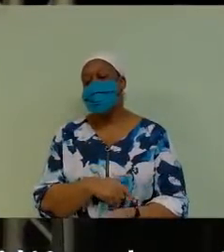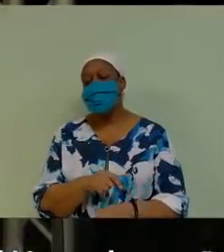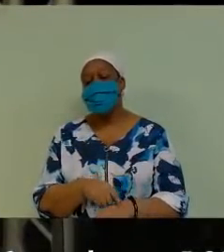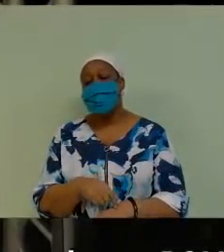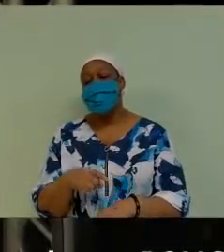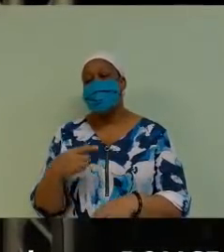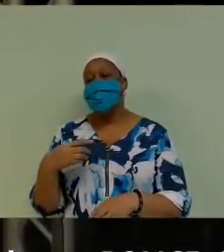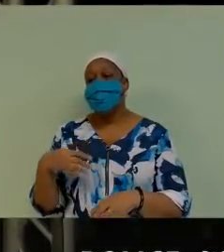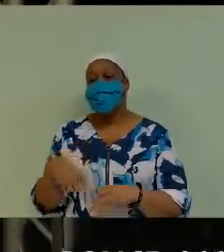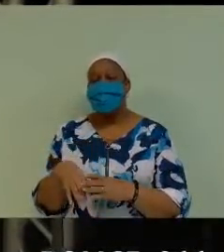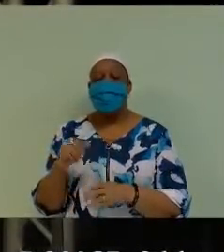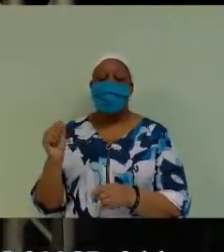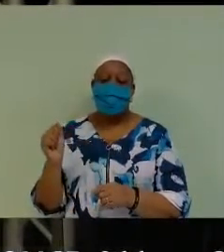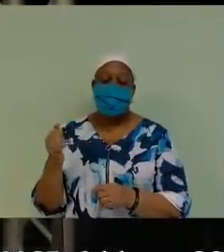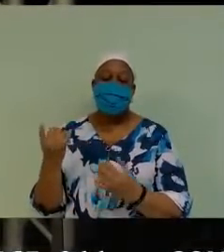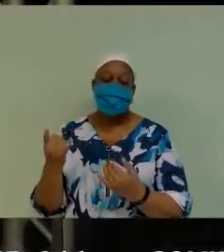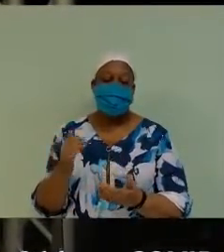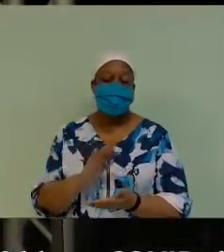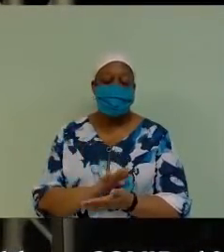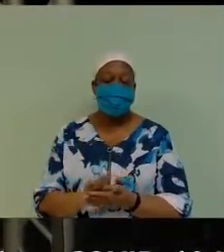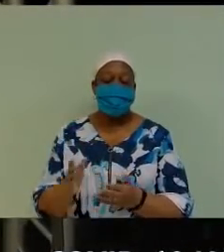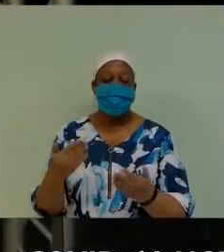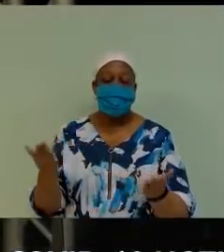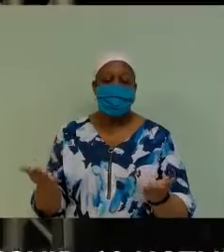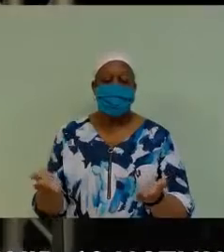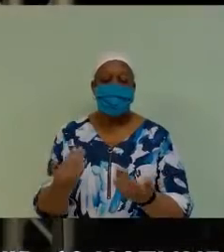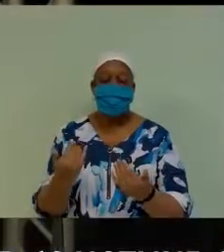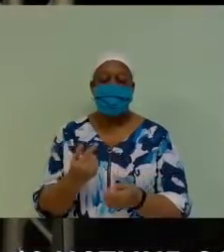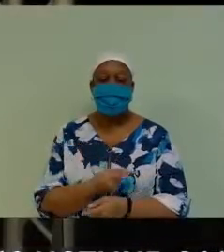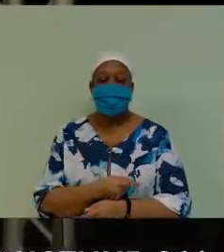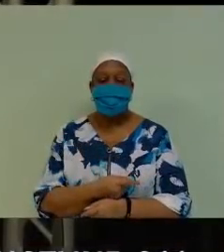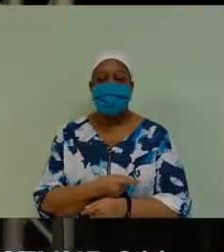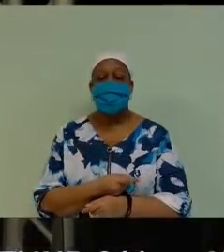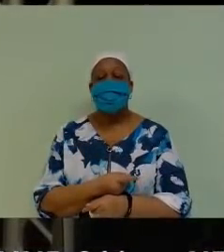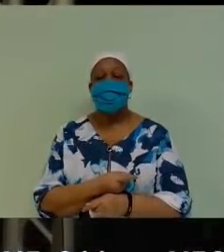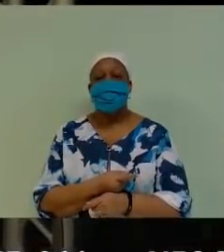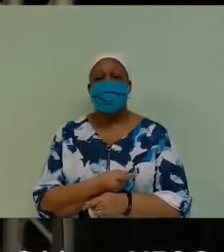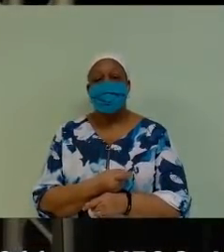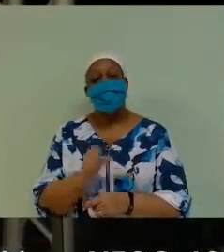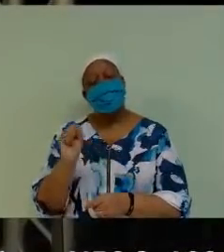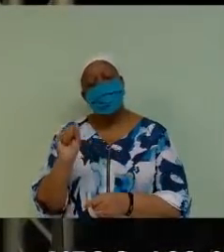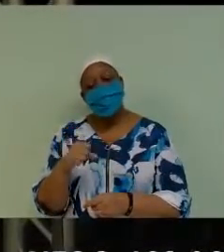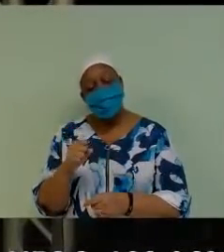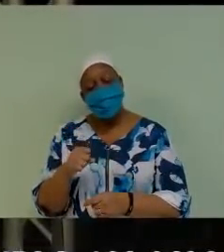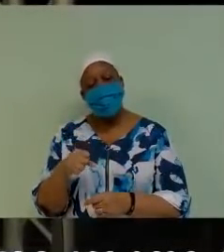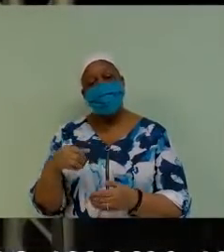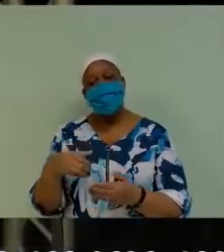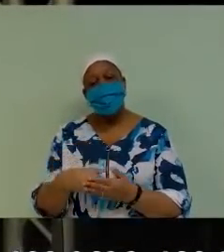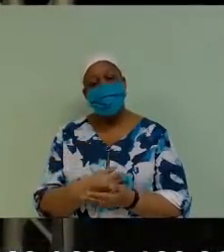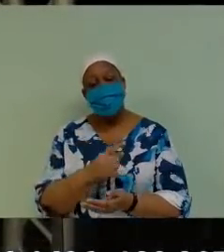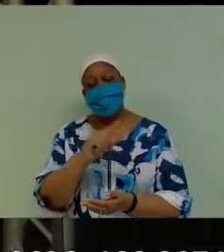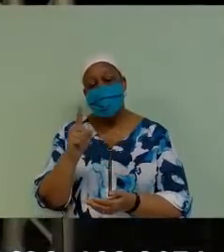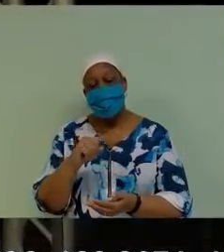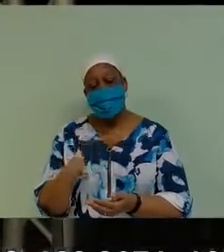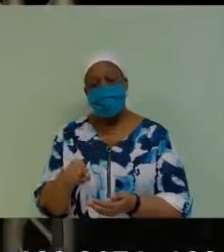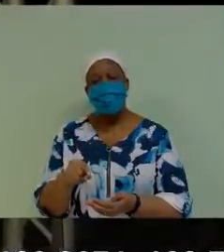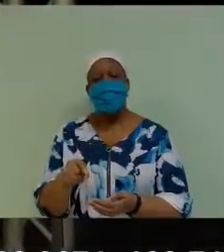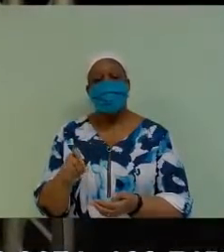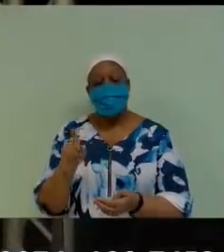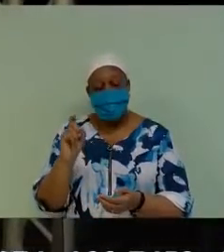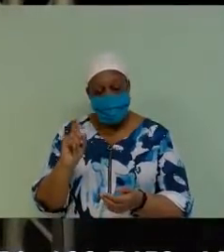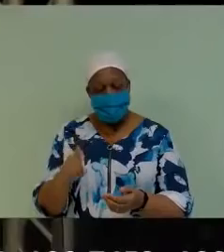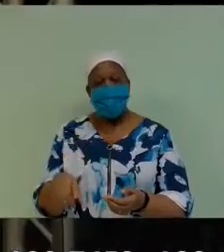it's nice to be back. Yes, it's true that New Zealand has been commended for their